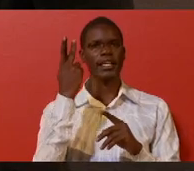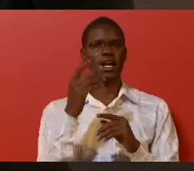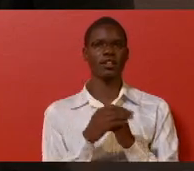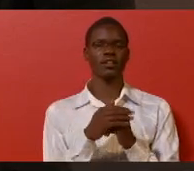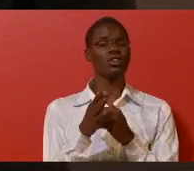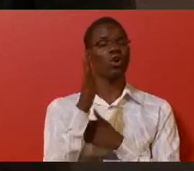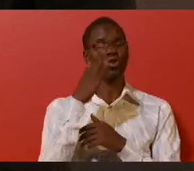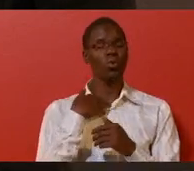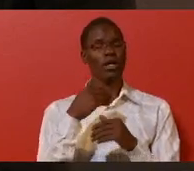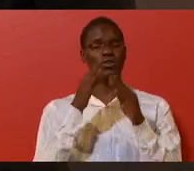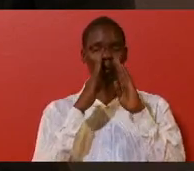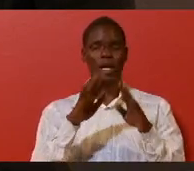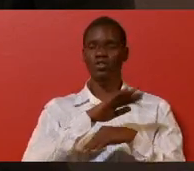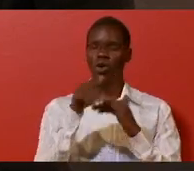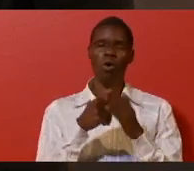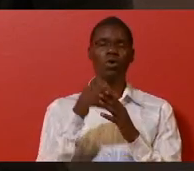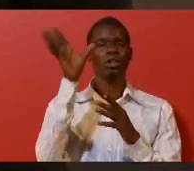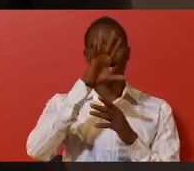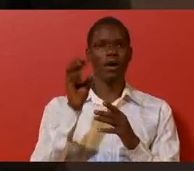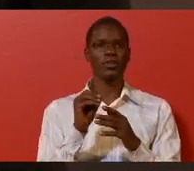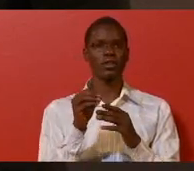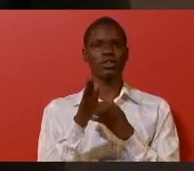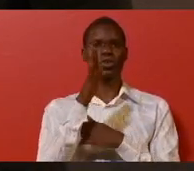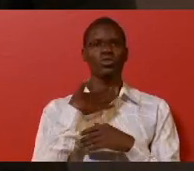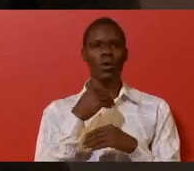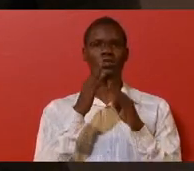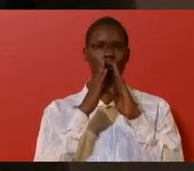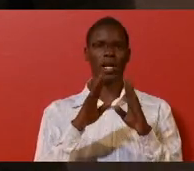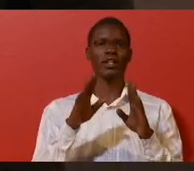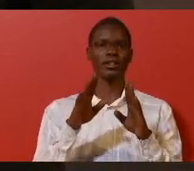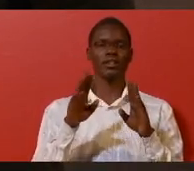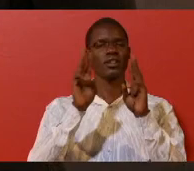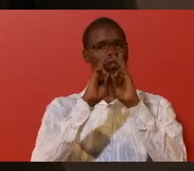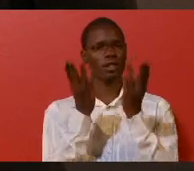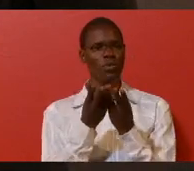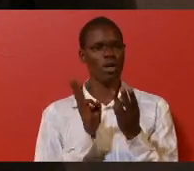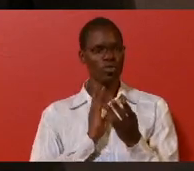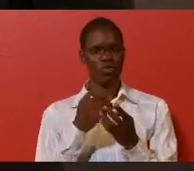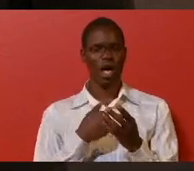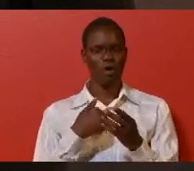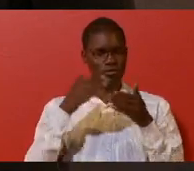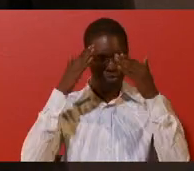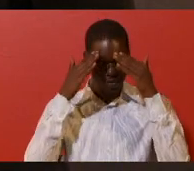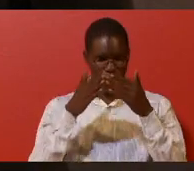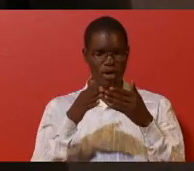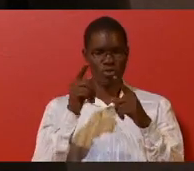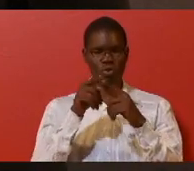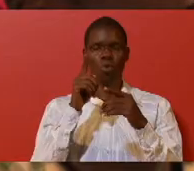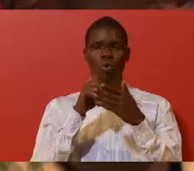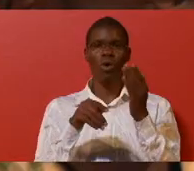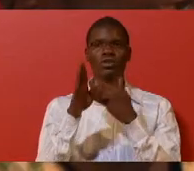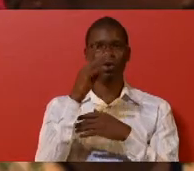bless all of Africa. God wants to bless the world. But for him to bless us, we need to pay attention to what he's saying.